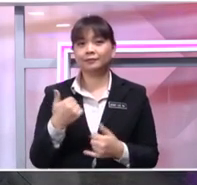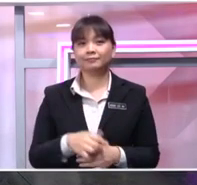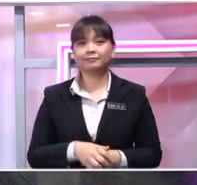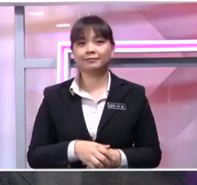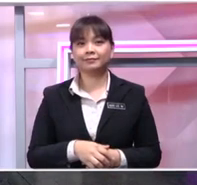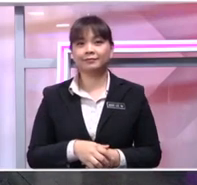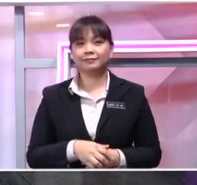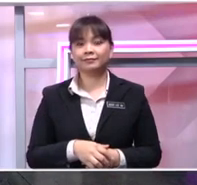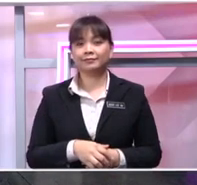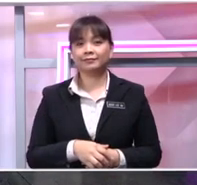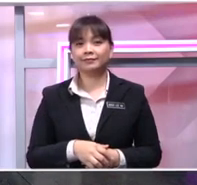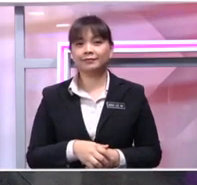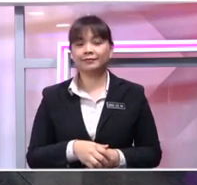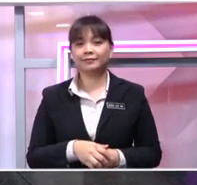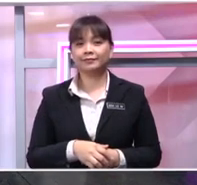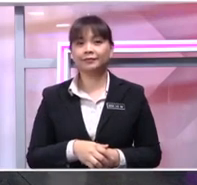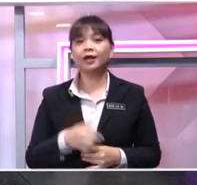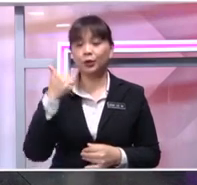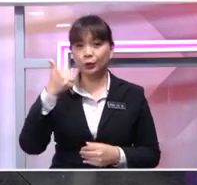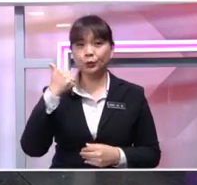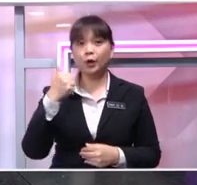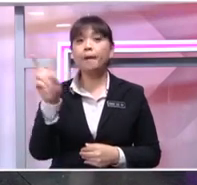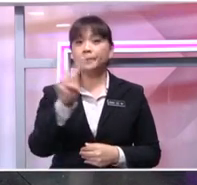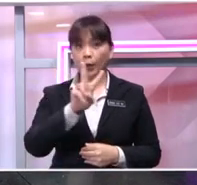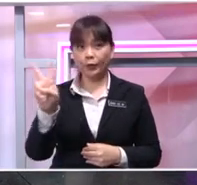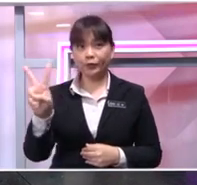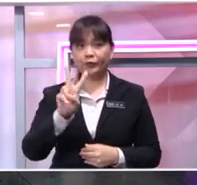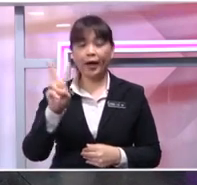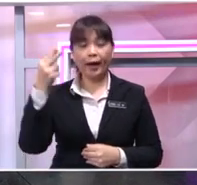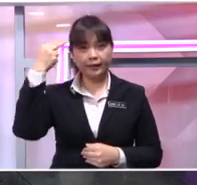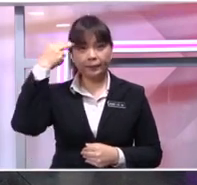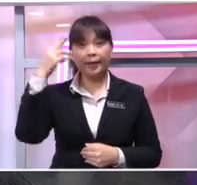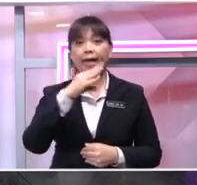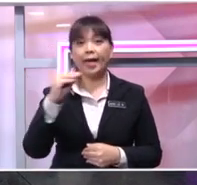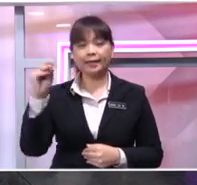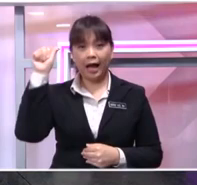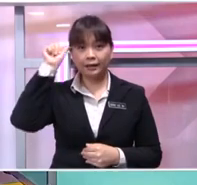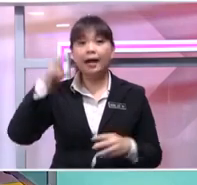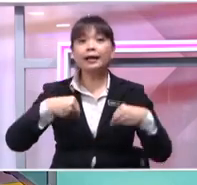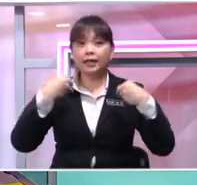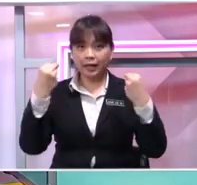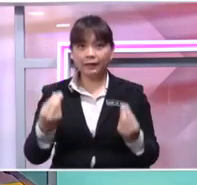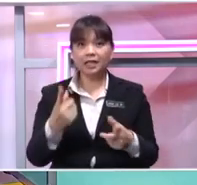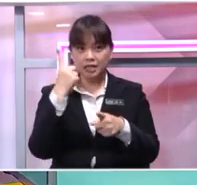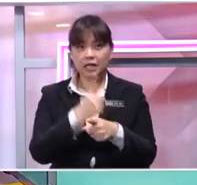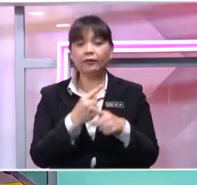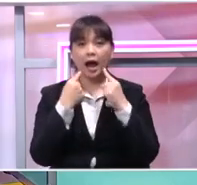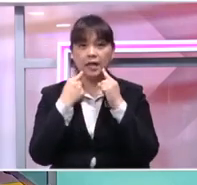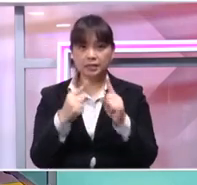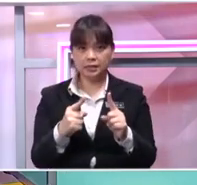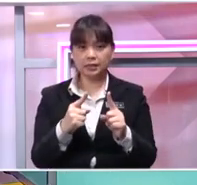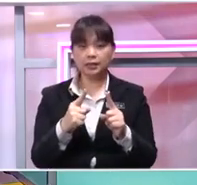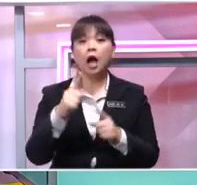game. All right, good. Both Hakimi and Ahnaf give the correct answer. Mm. Constantly